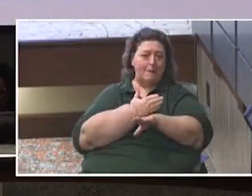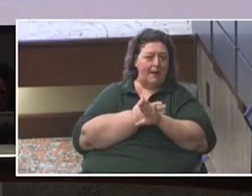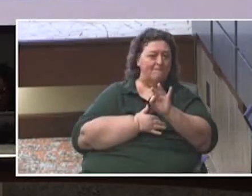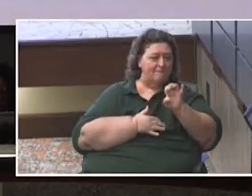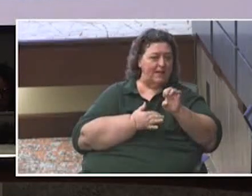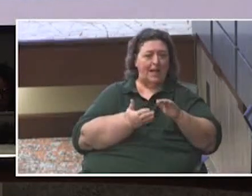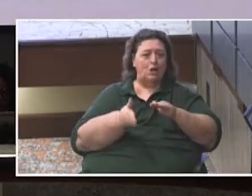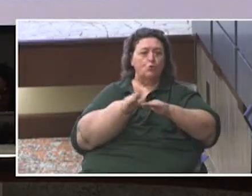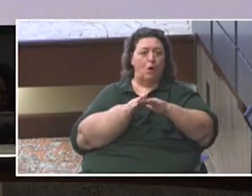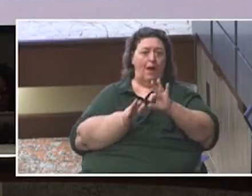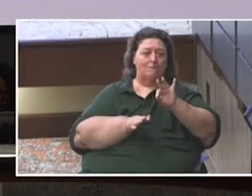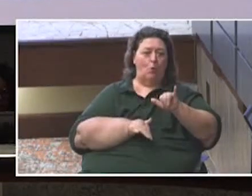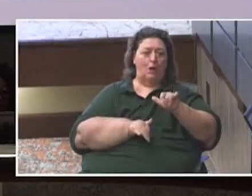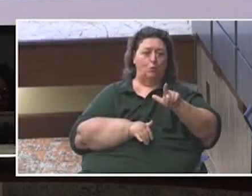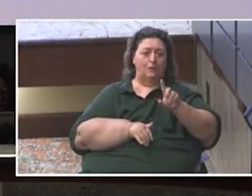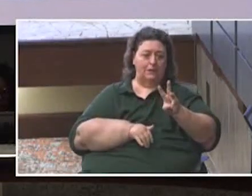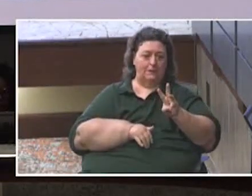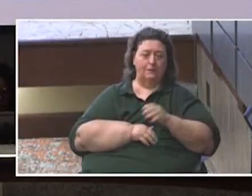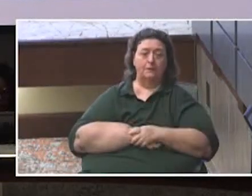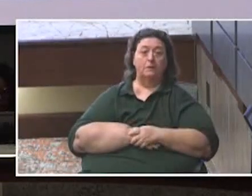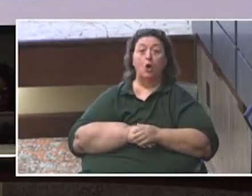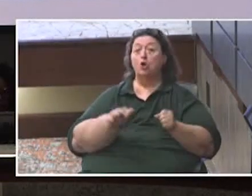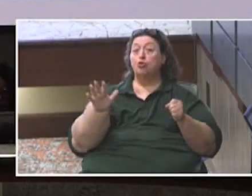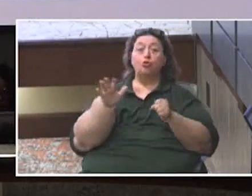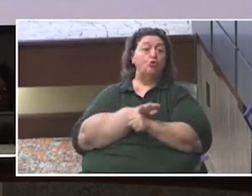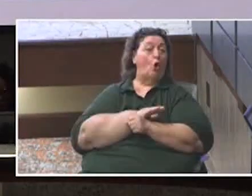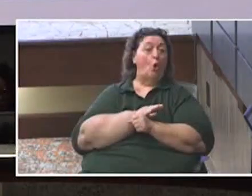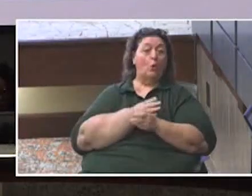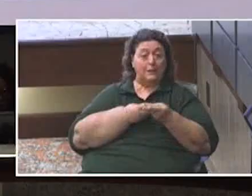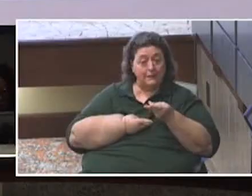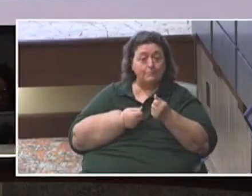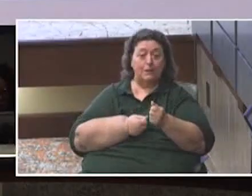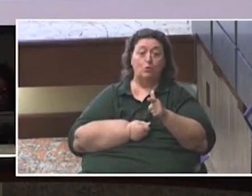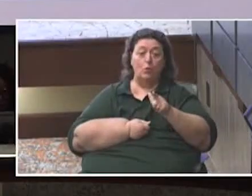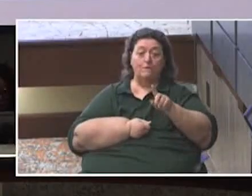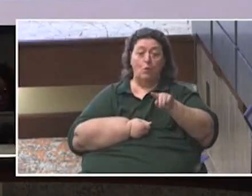increase for FY '26. Total expenses are